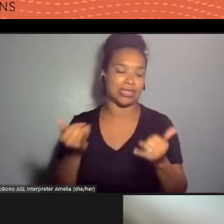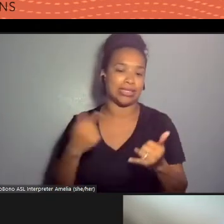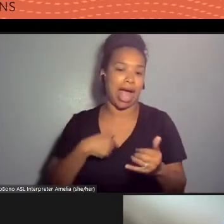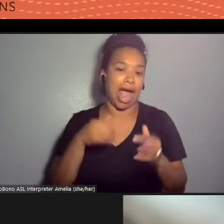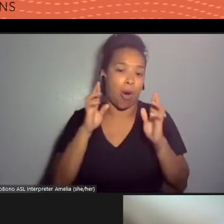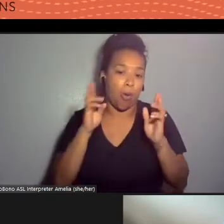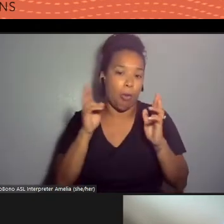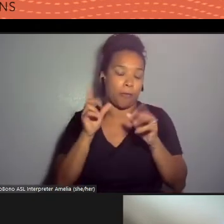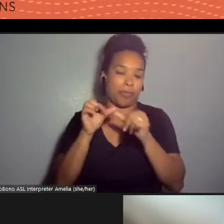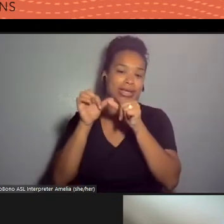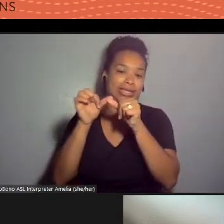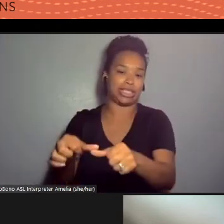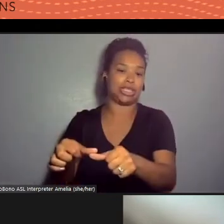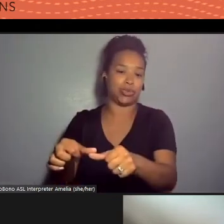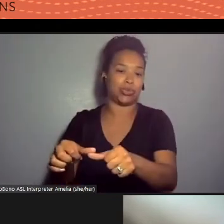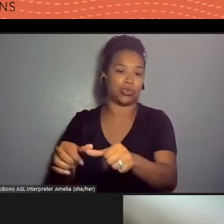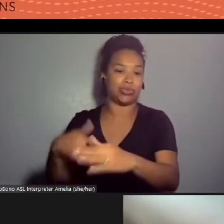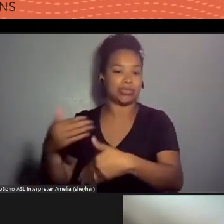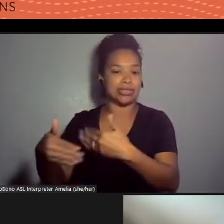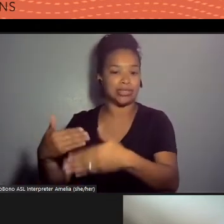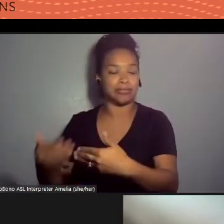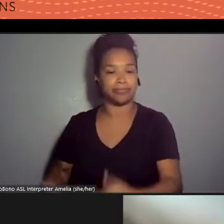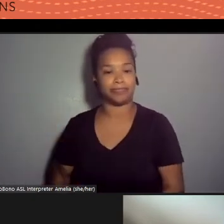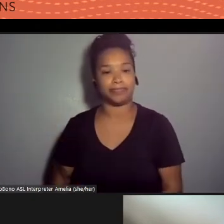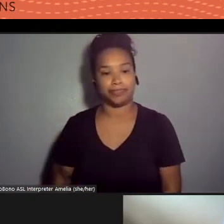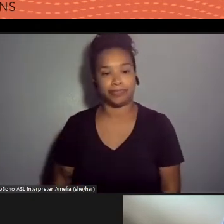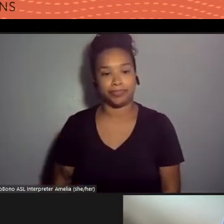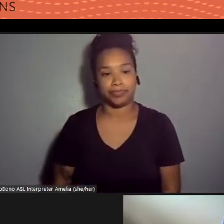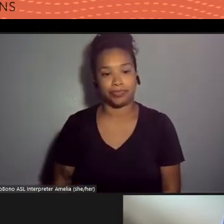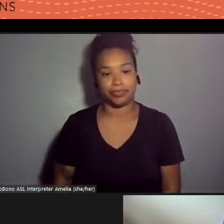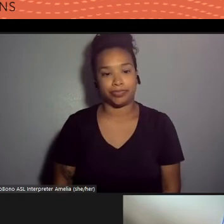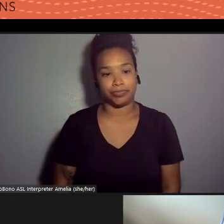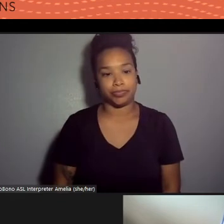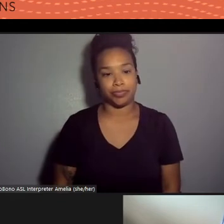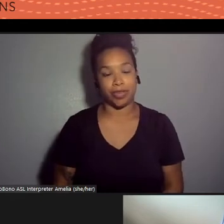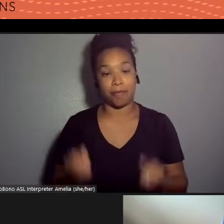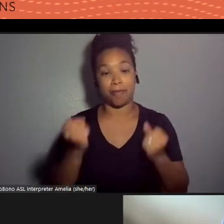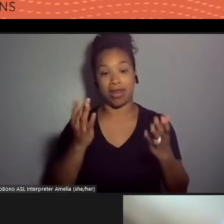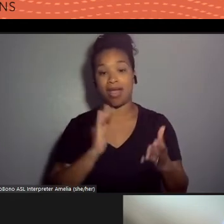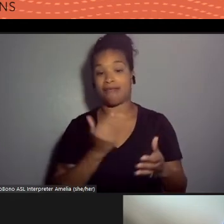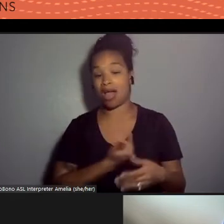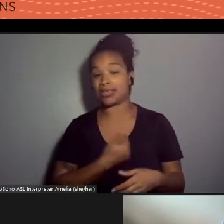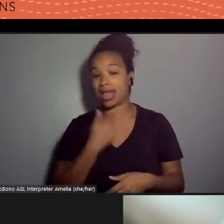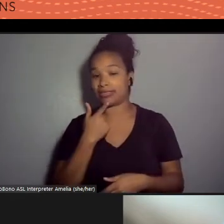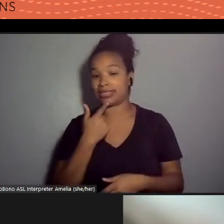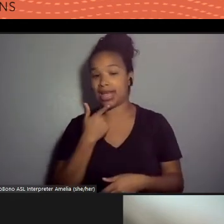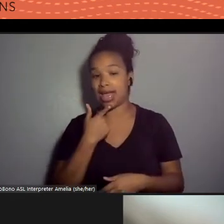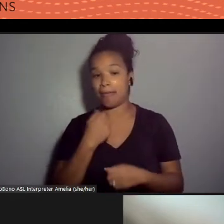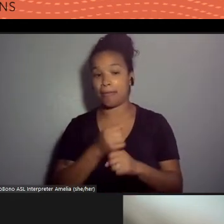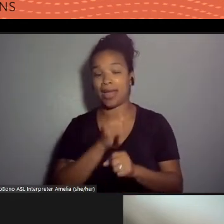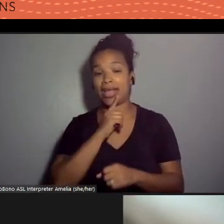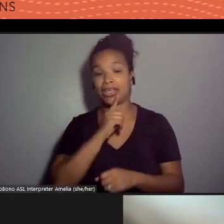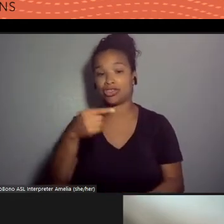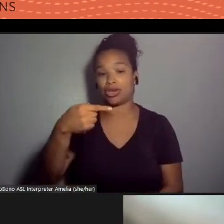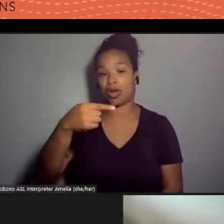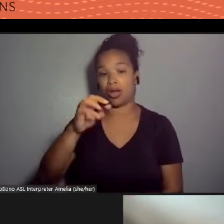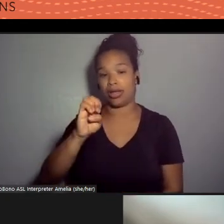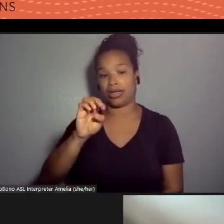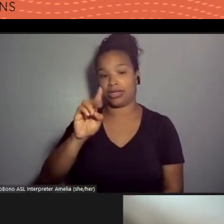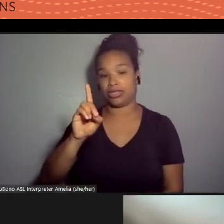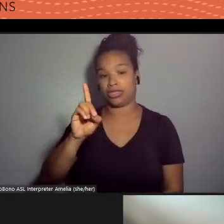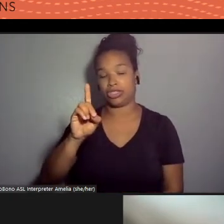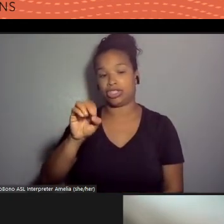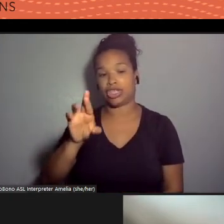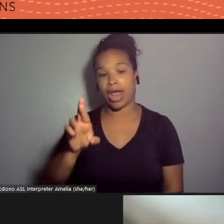I hope, to my earlier point, and as many of us have said, making sure that gender is as fluid